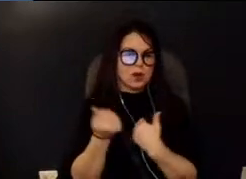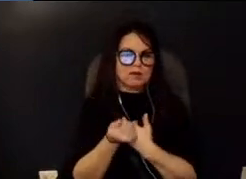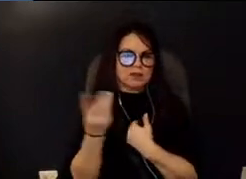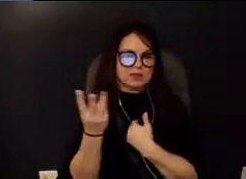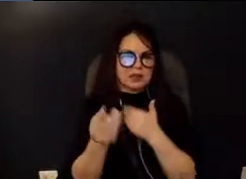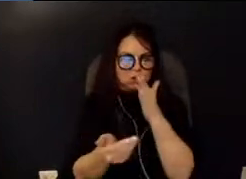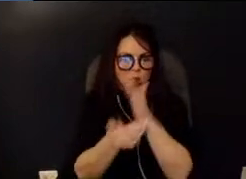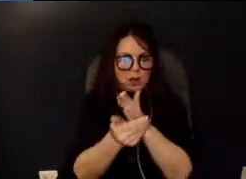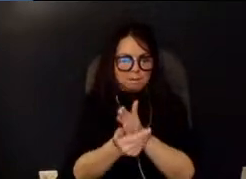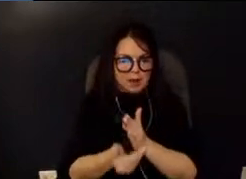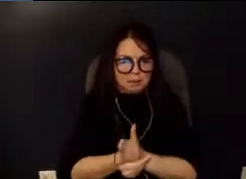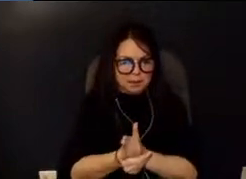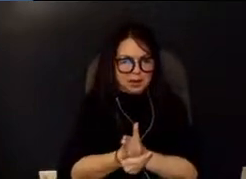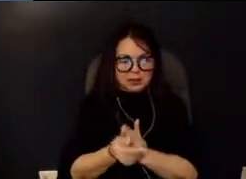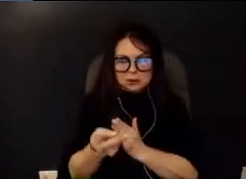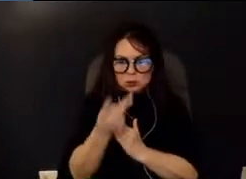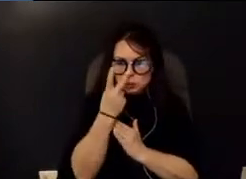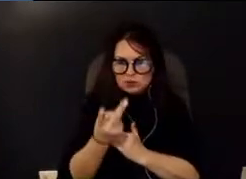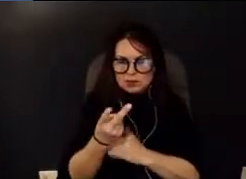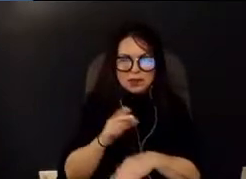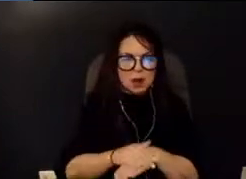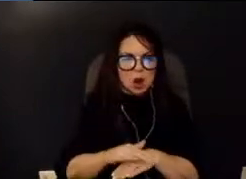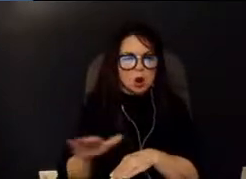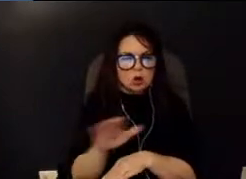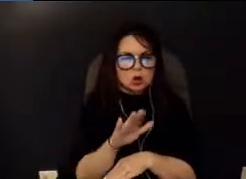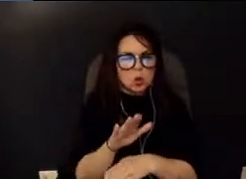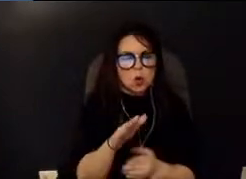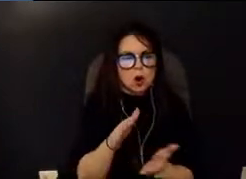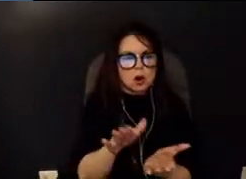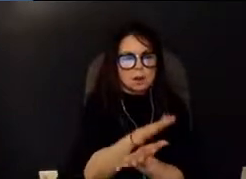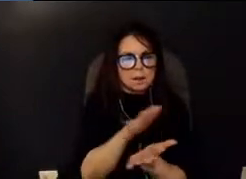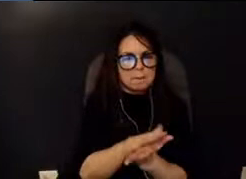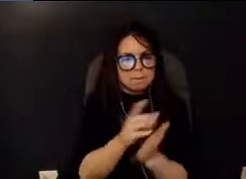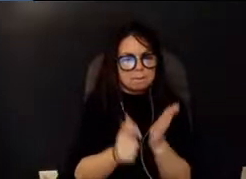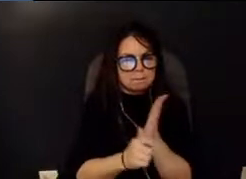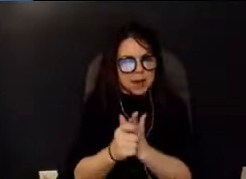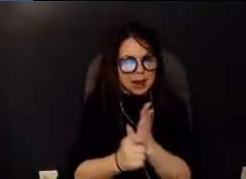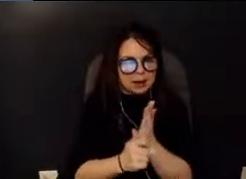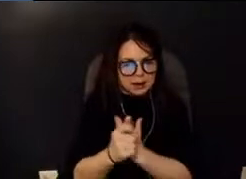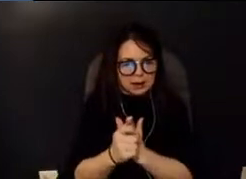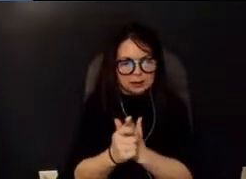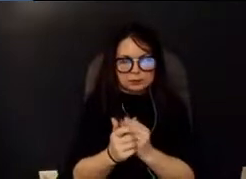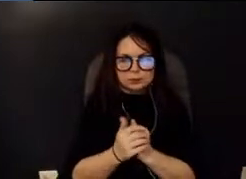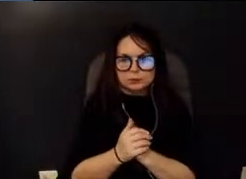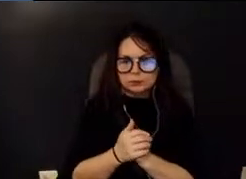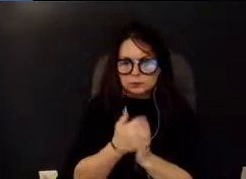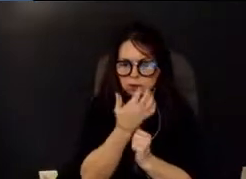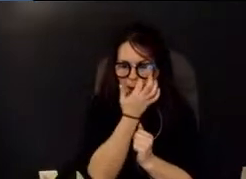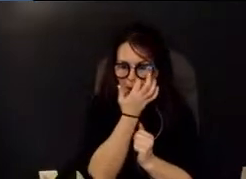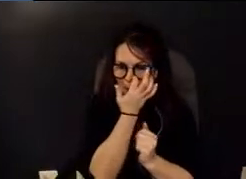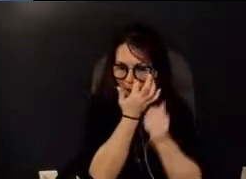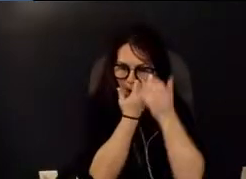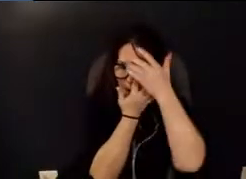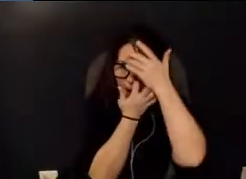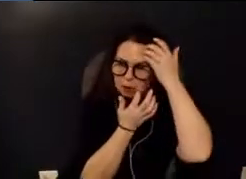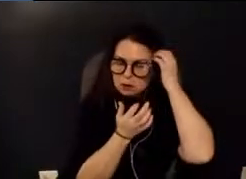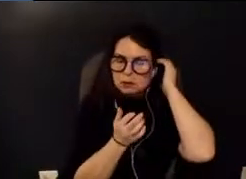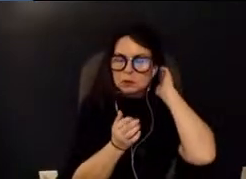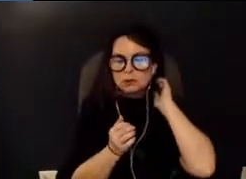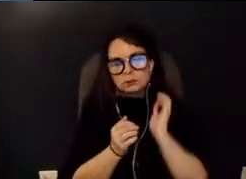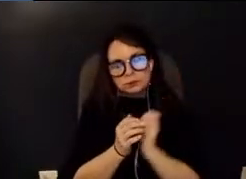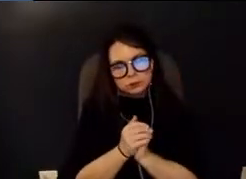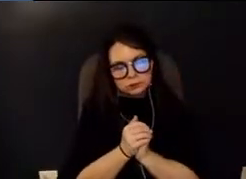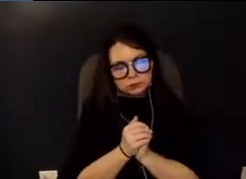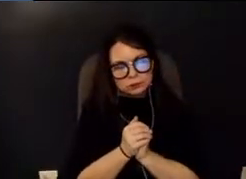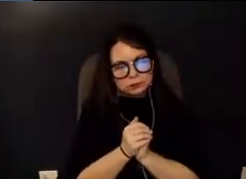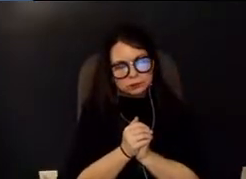which is available on the LIMS system and was emailed by the clerk to the council members. Similar to our budget meeting, the clerk has helped